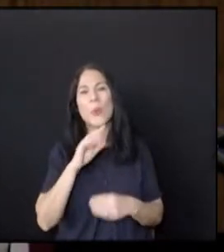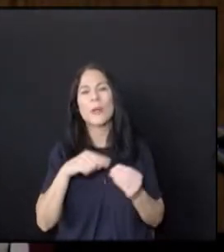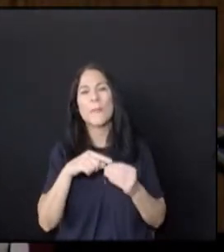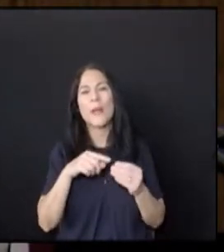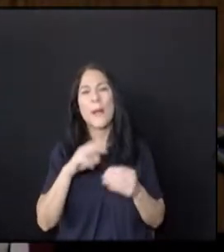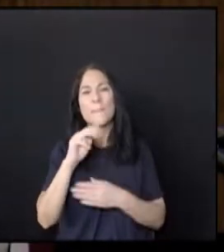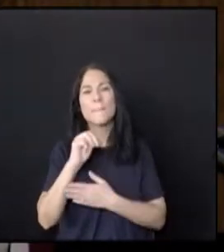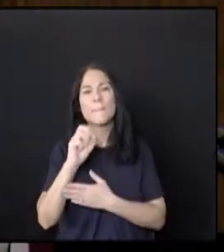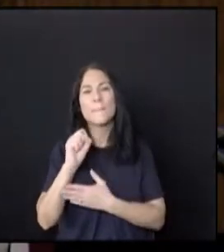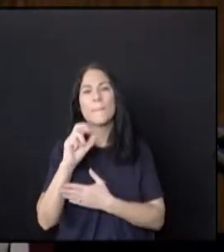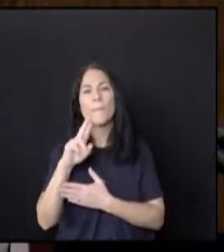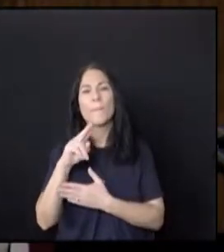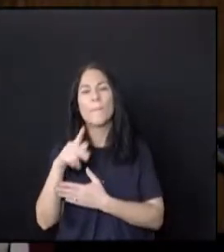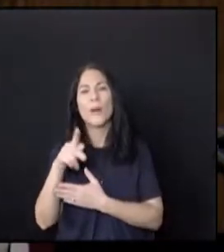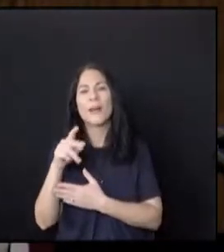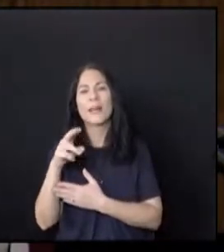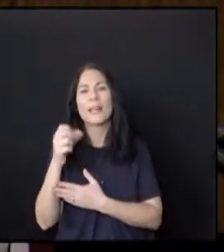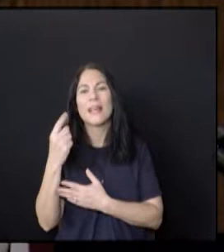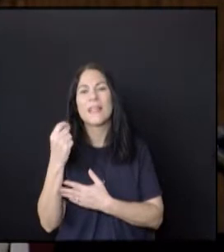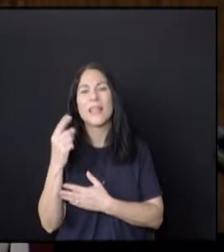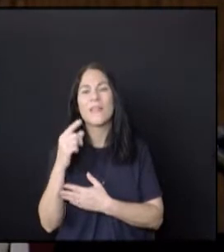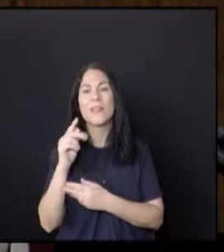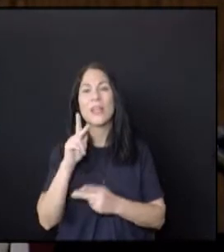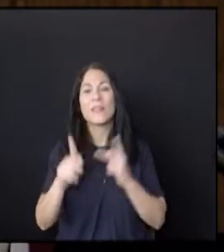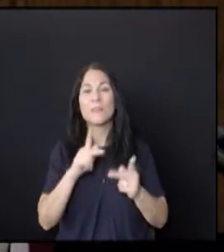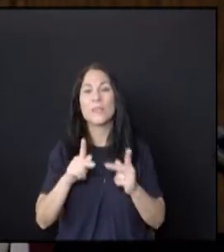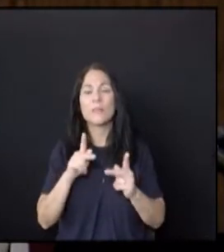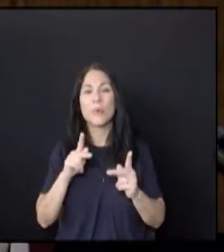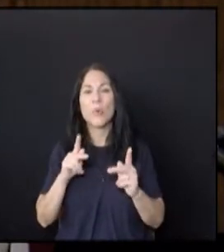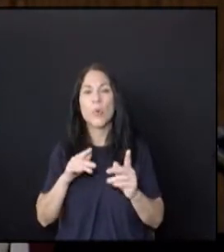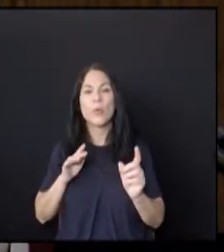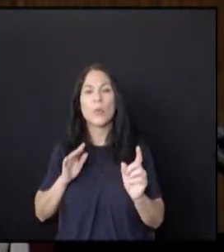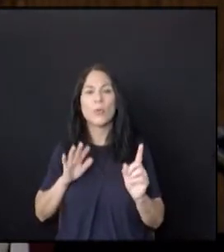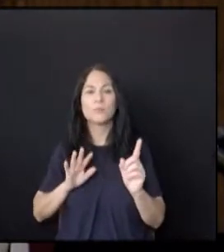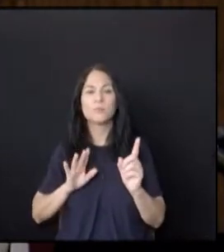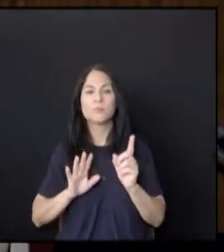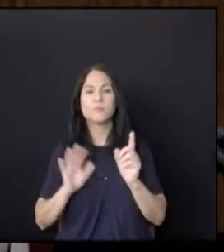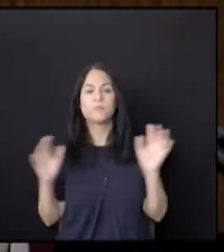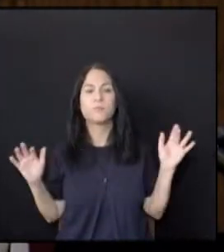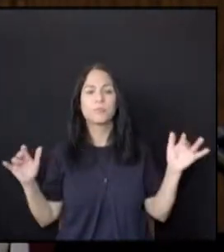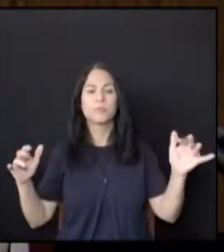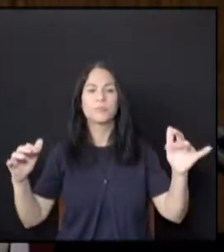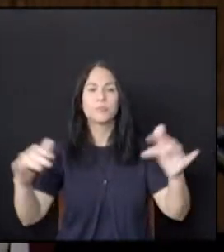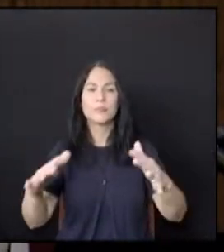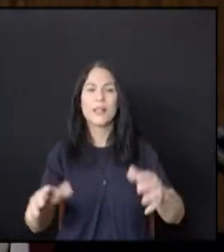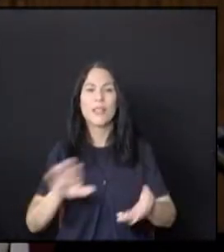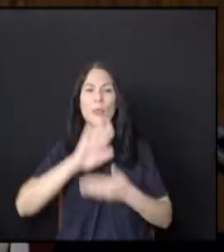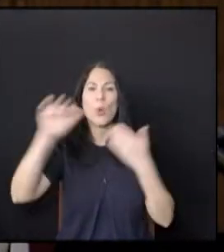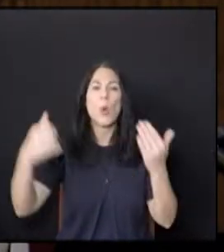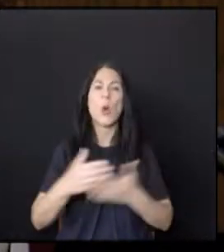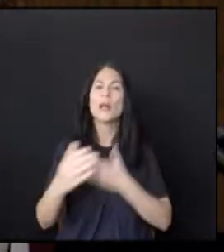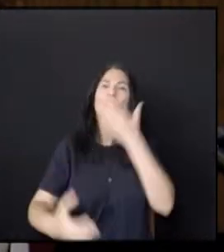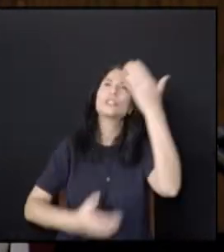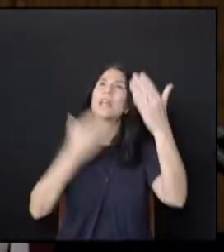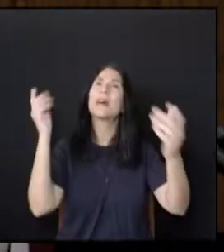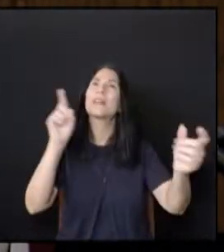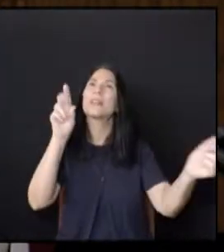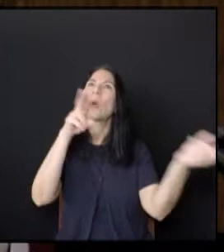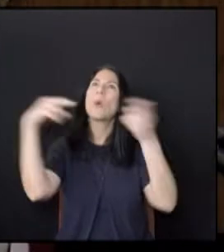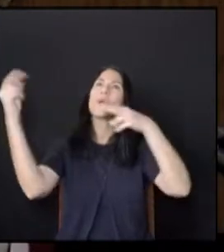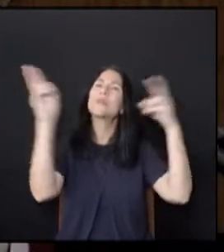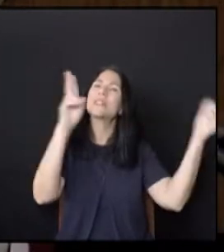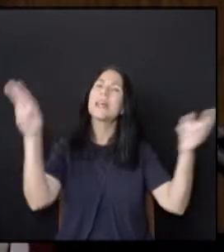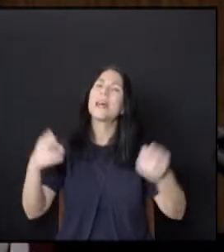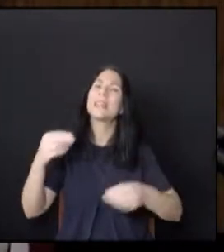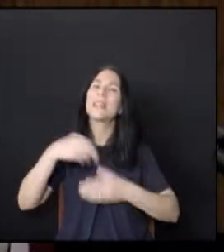says, those who went ahead and those who followed all shouted, Hosanna, Hosanna in the highest. And she said, I wonder if,